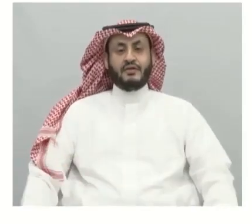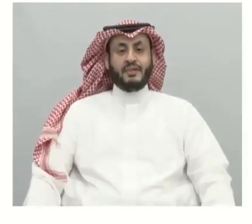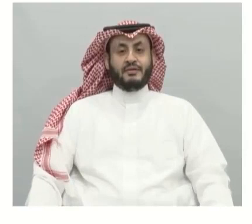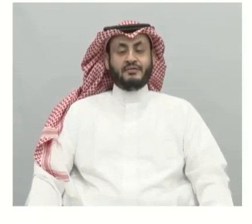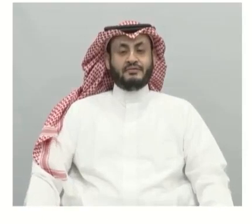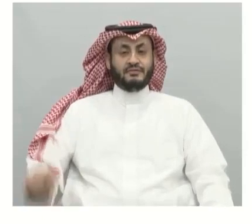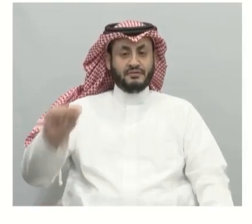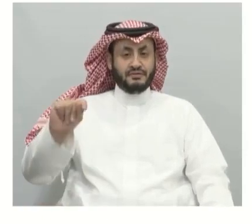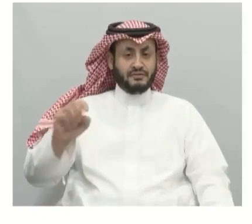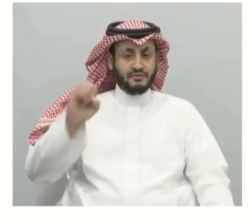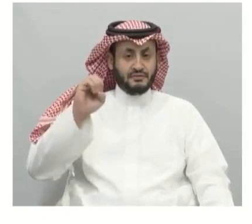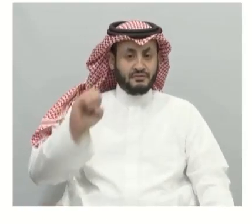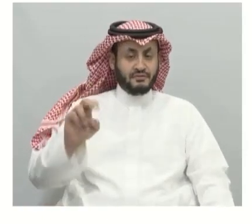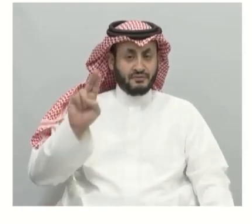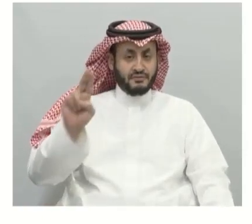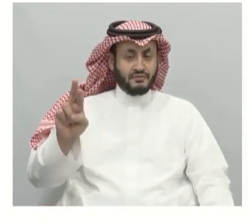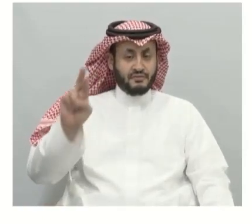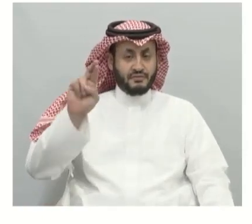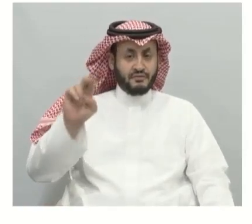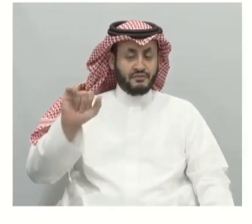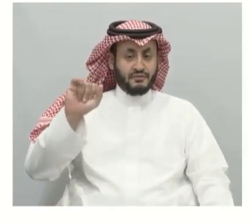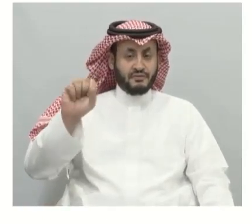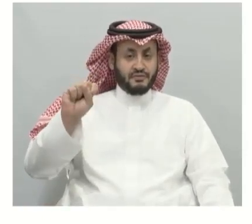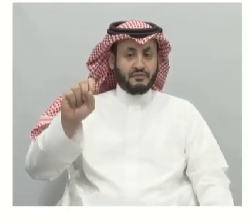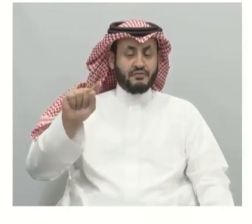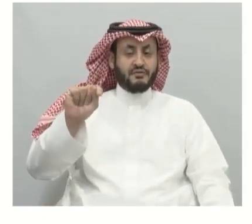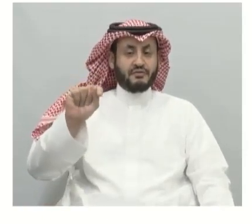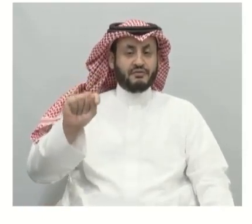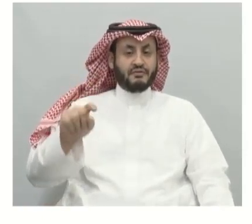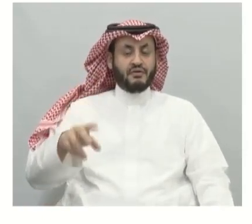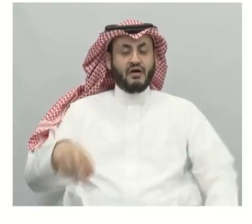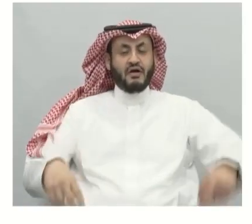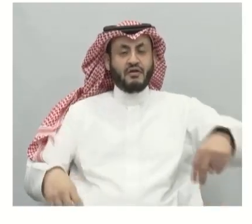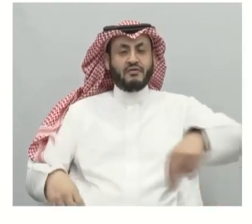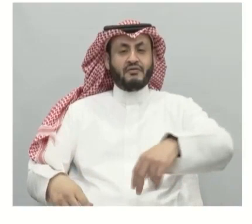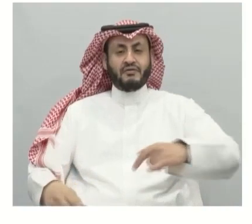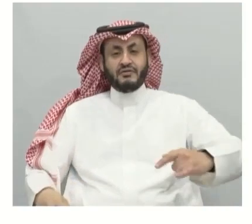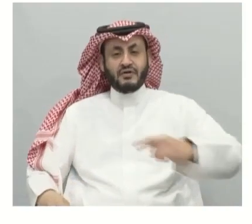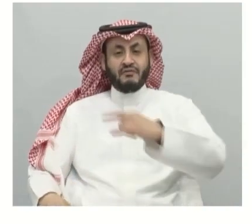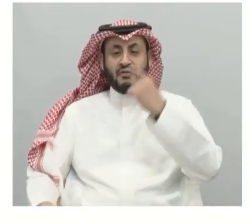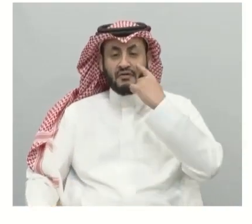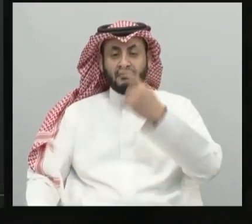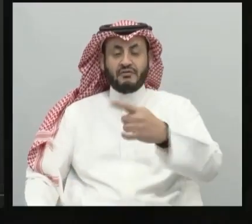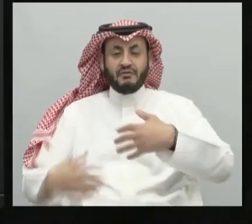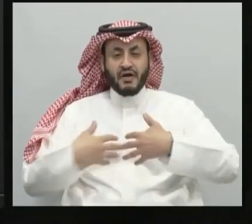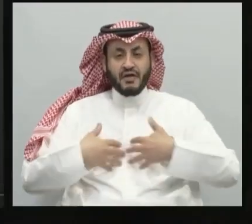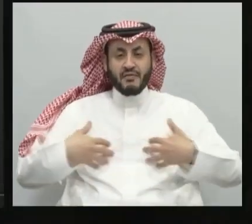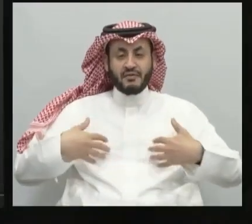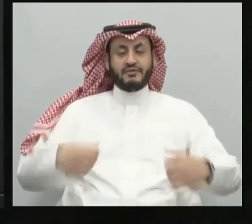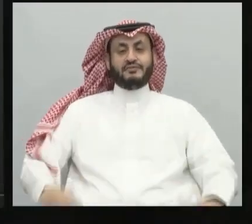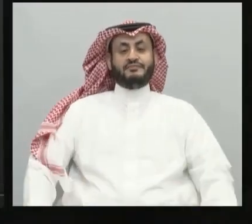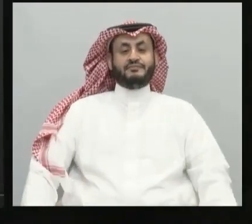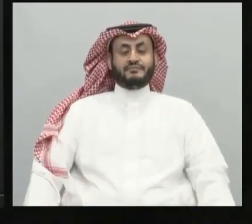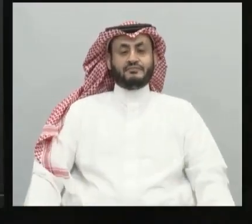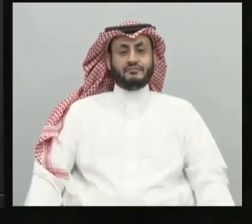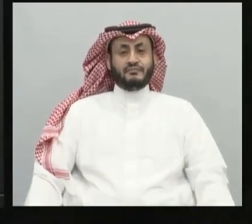mean, remember when we took a tour in a museum? Tour, that means you go around the